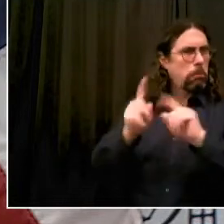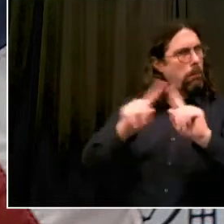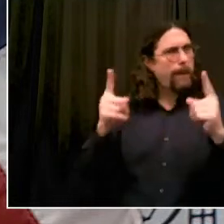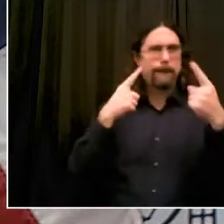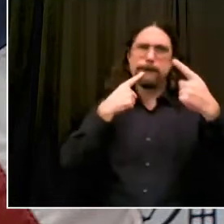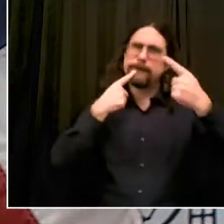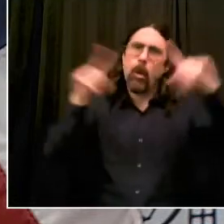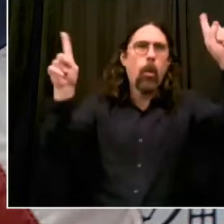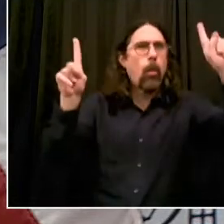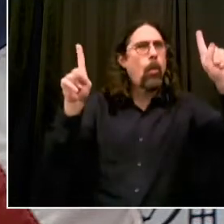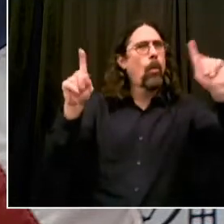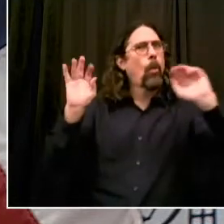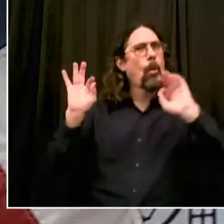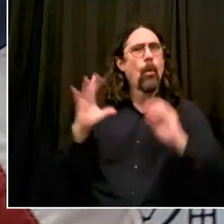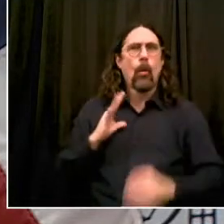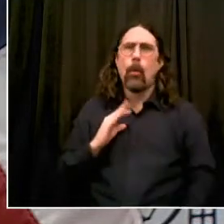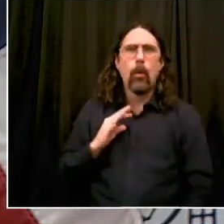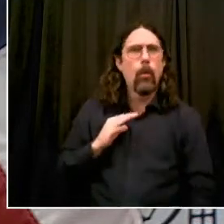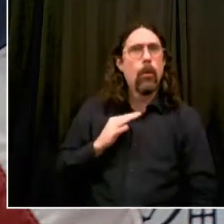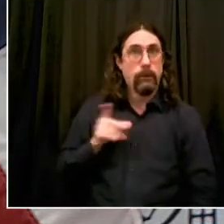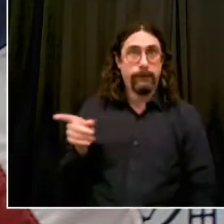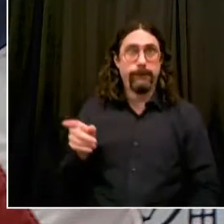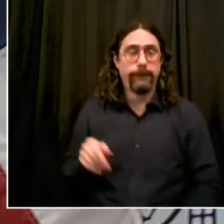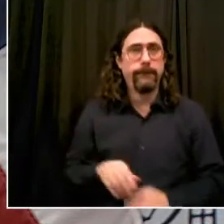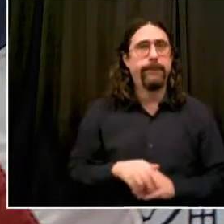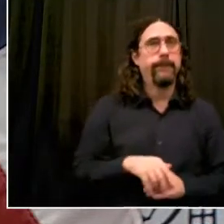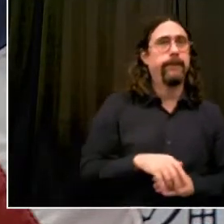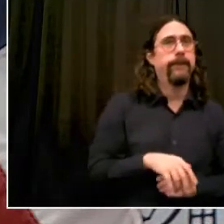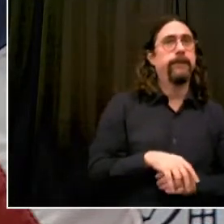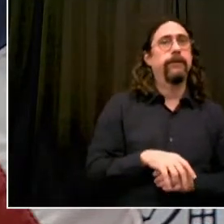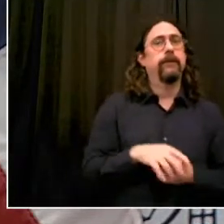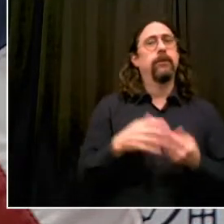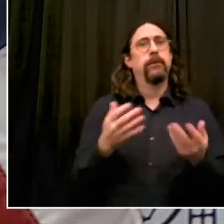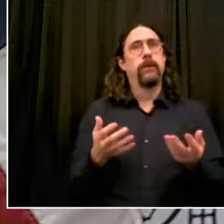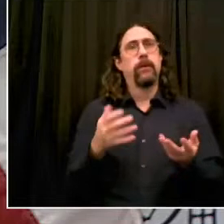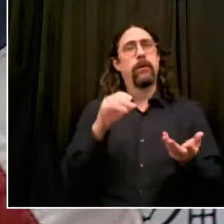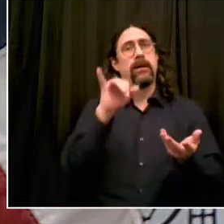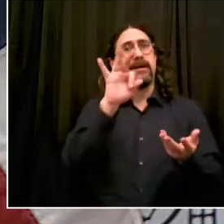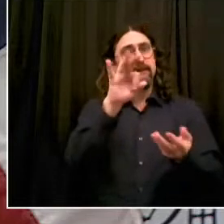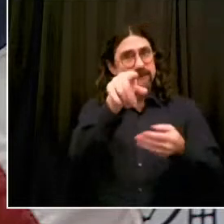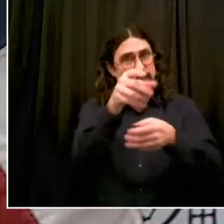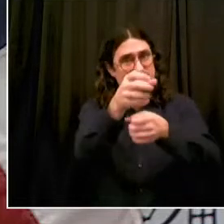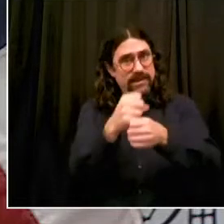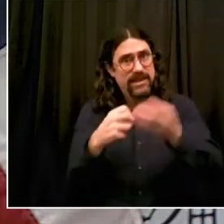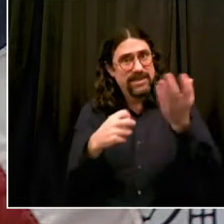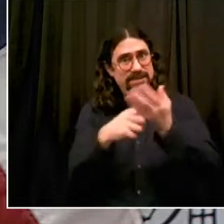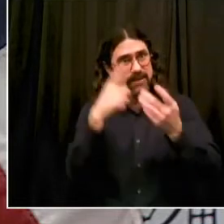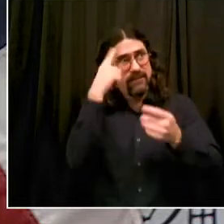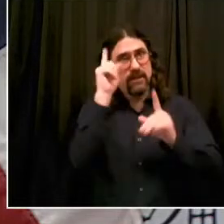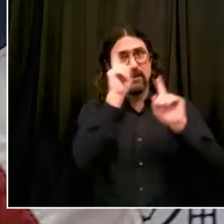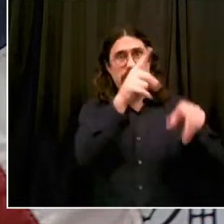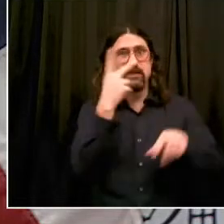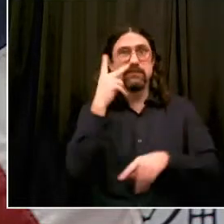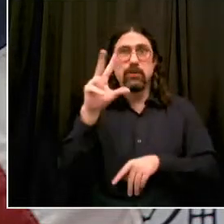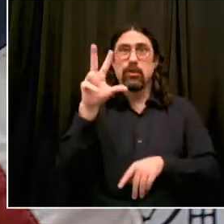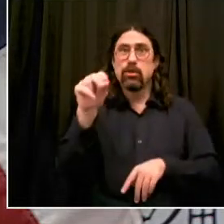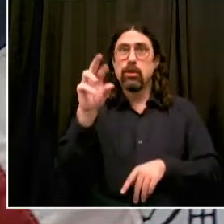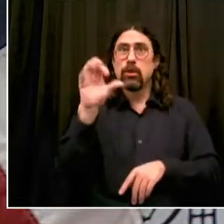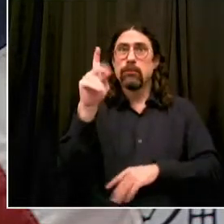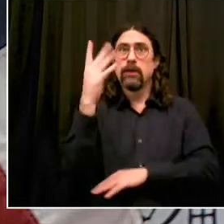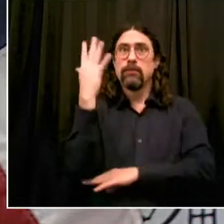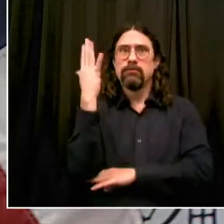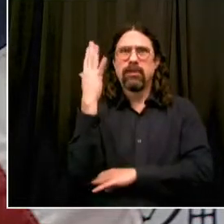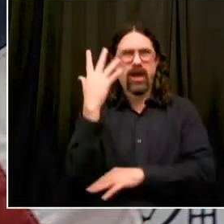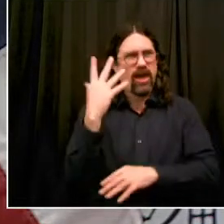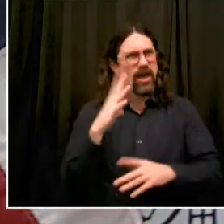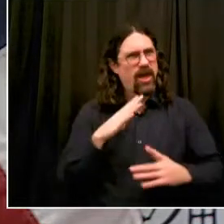ticket, great, go see it. There'll obviously be distancing, people will be wearing masks. If you're walking by the area, great, you'll see it. But what we